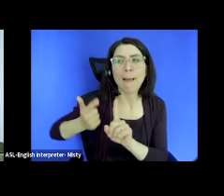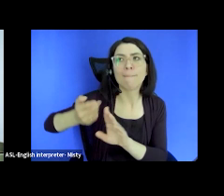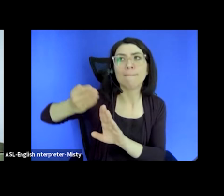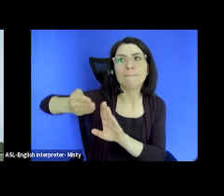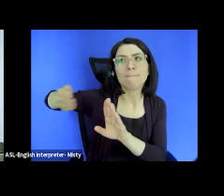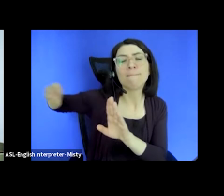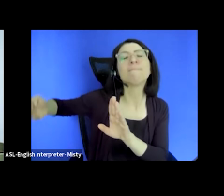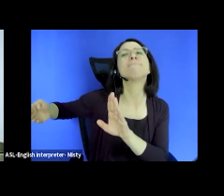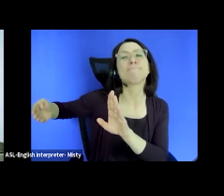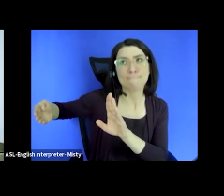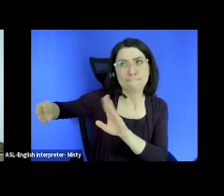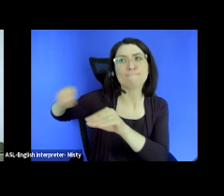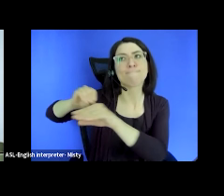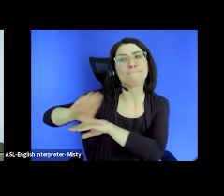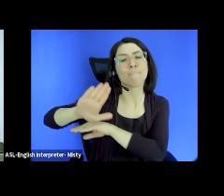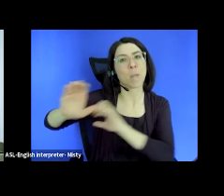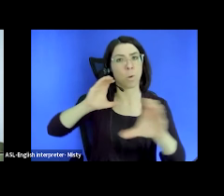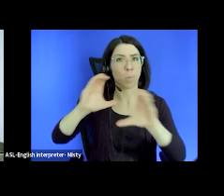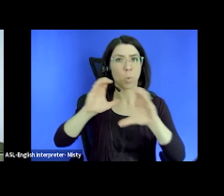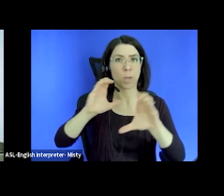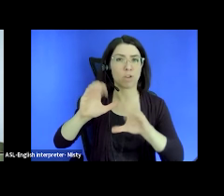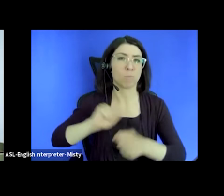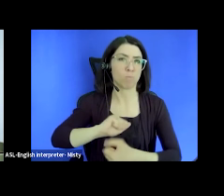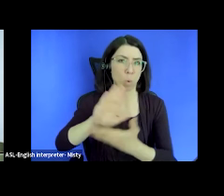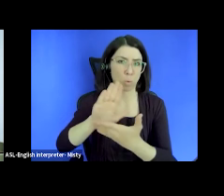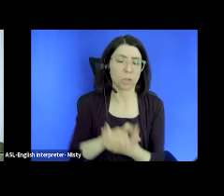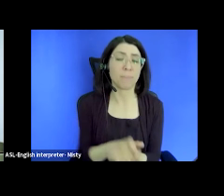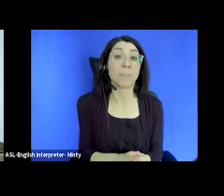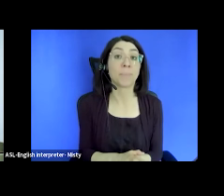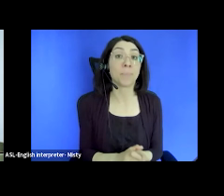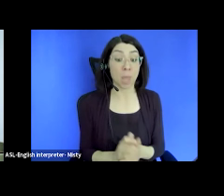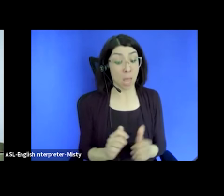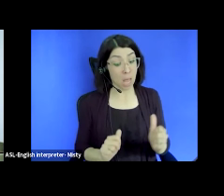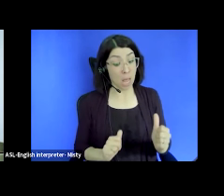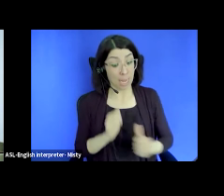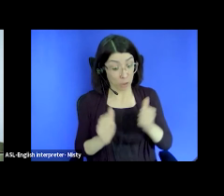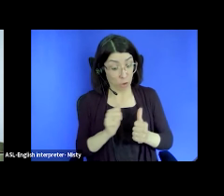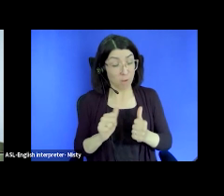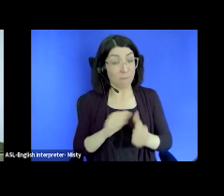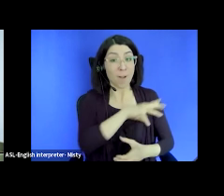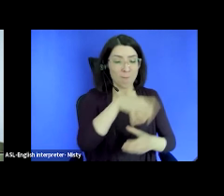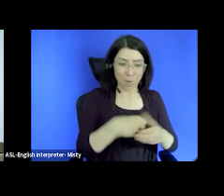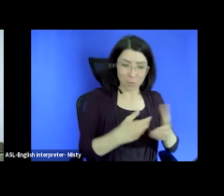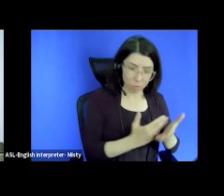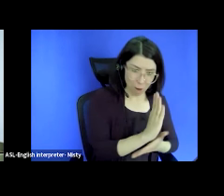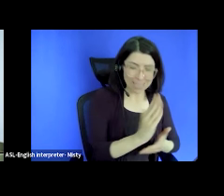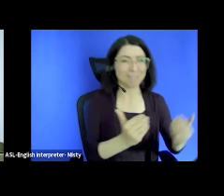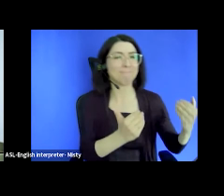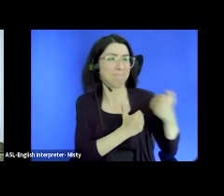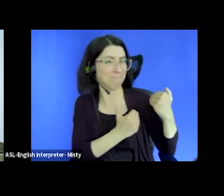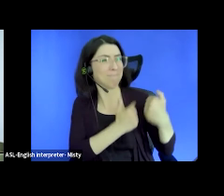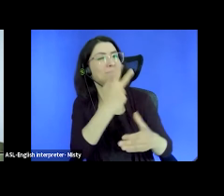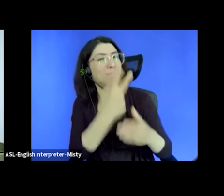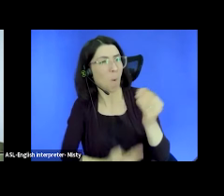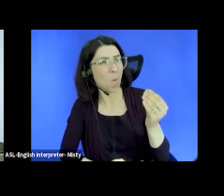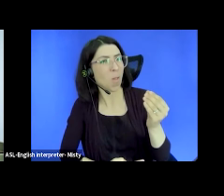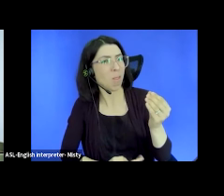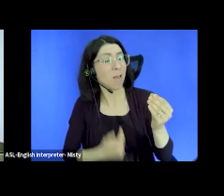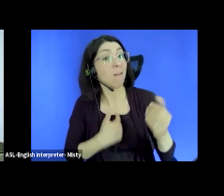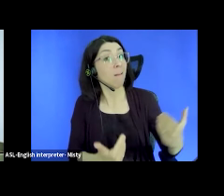are. Being assertive involves a number of rights, but also a number of responsibilities. We have a responsibility to ourselves and also to the people